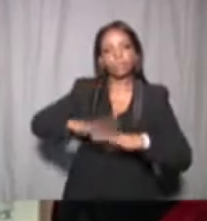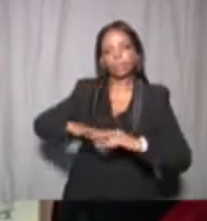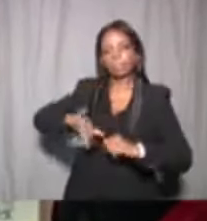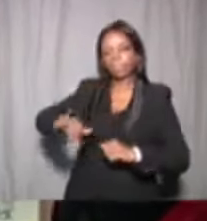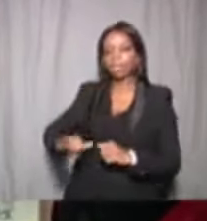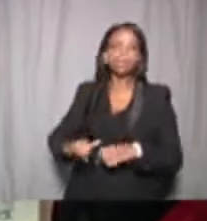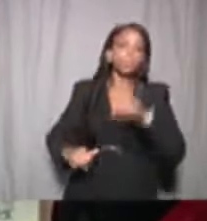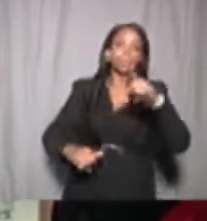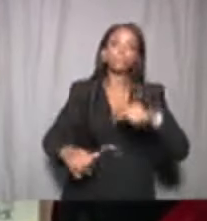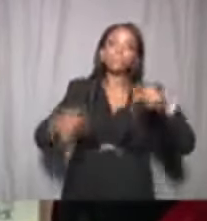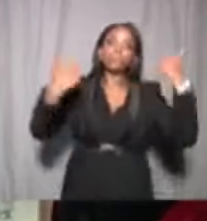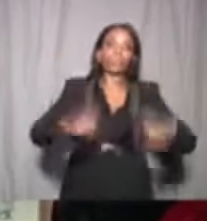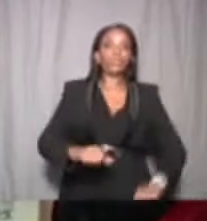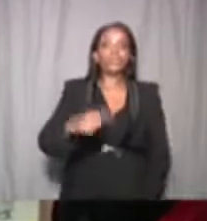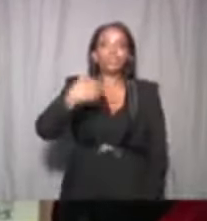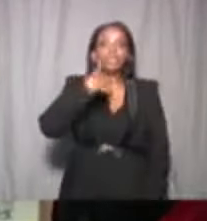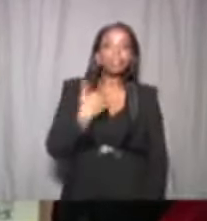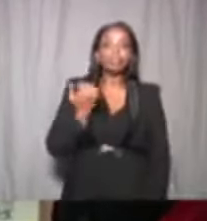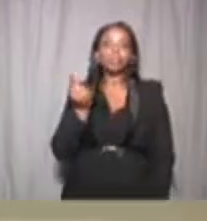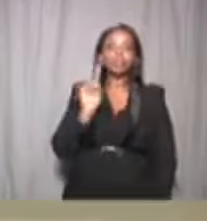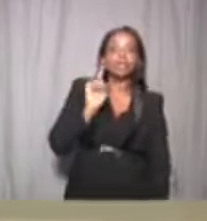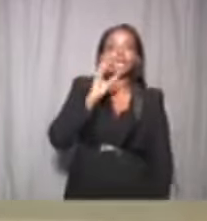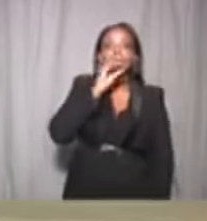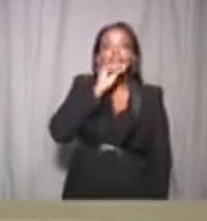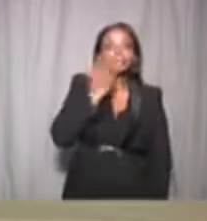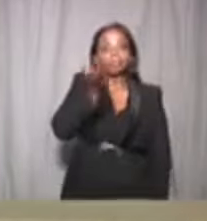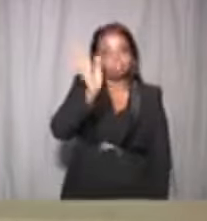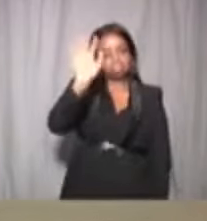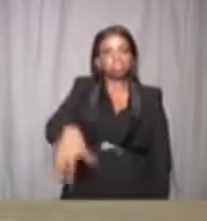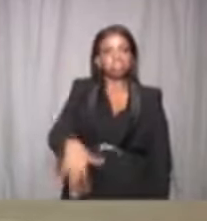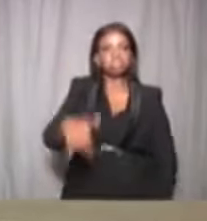Premier to sit down when I was calling a point of order.